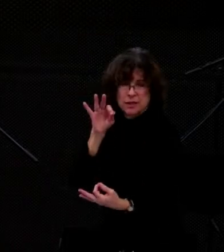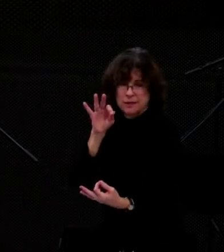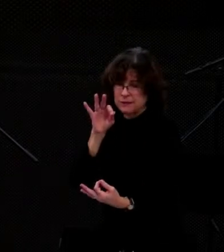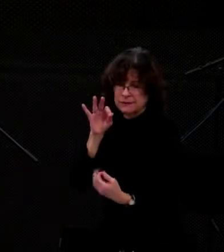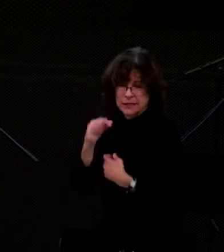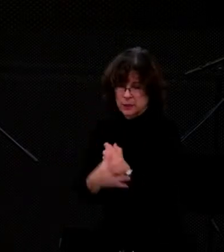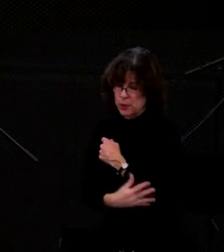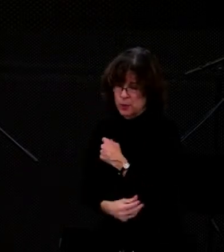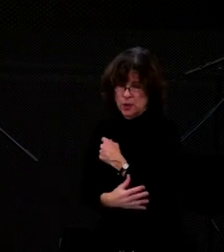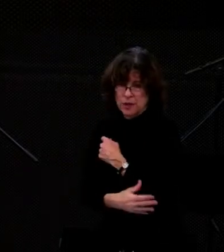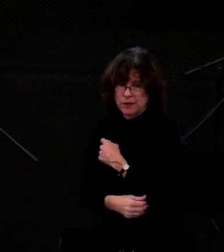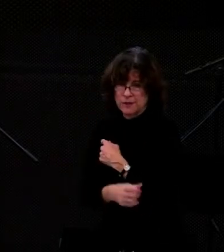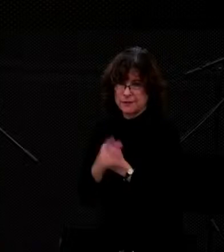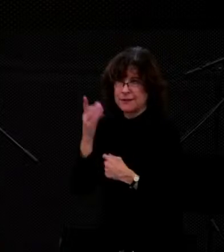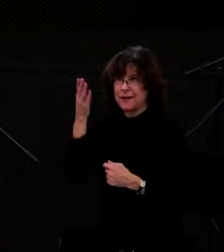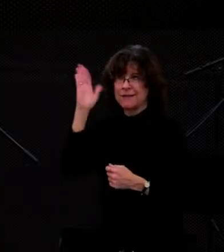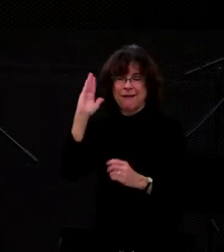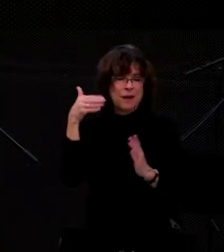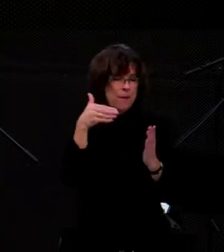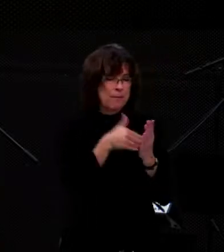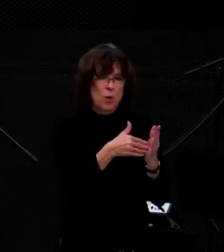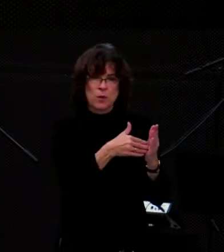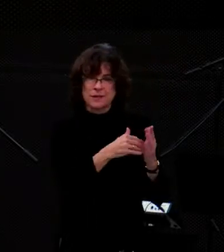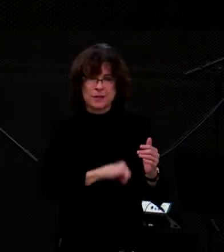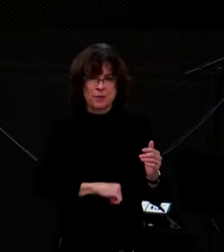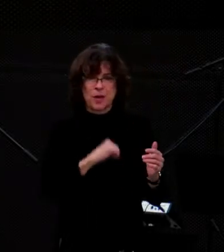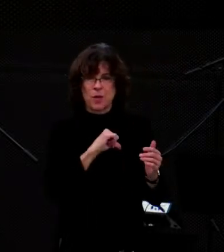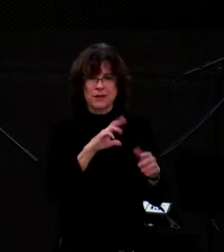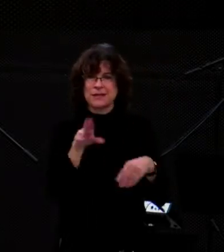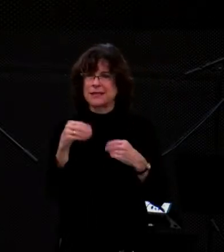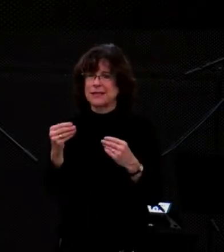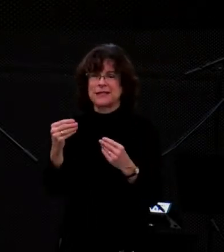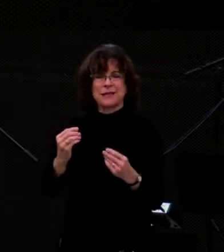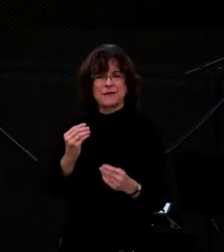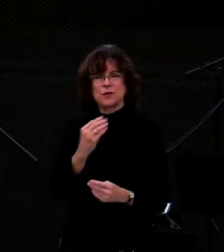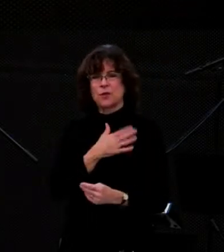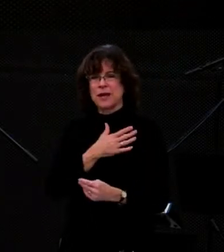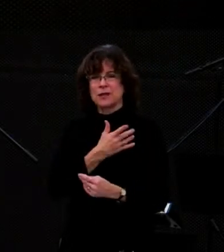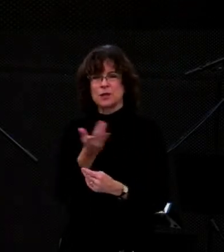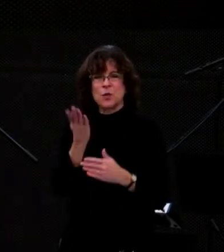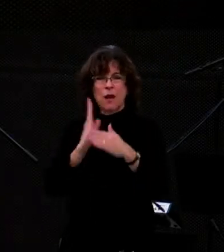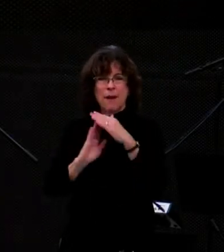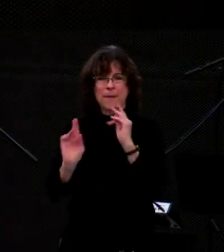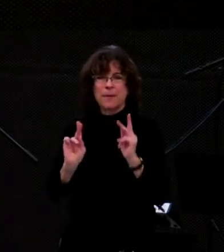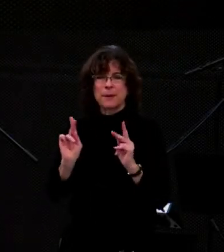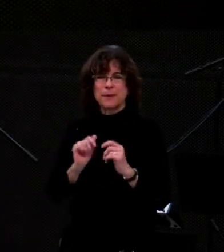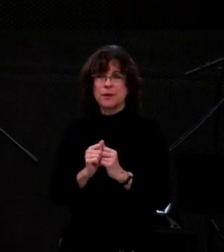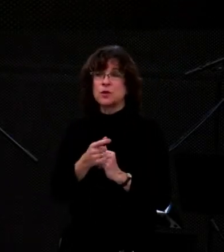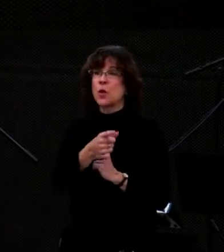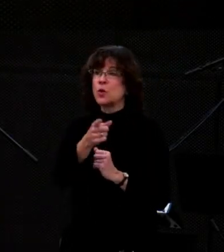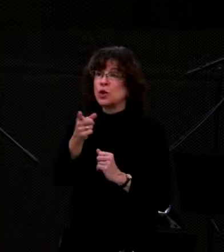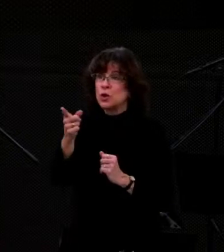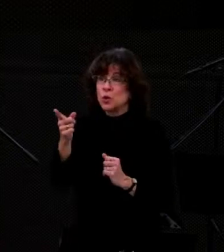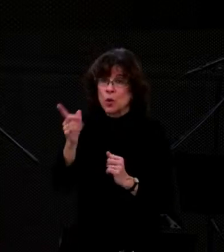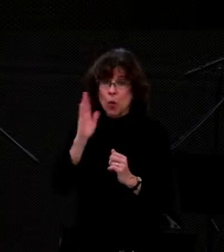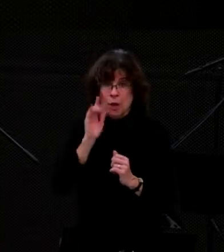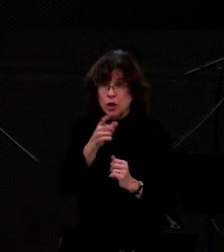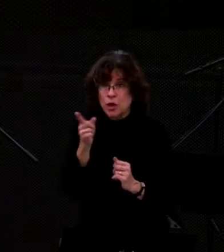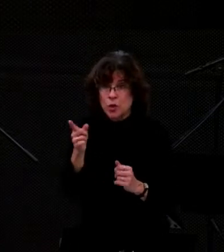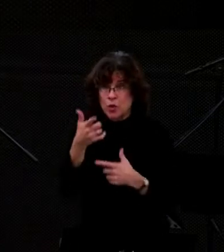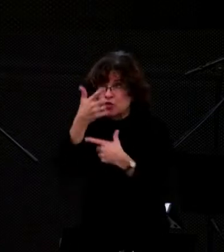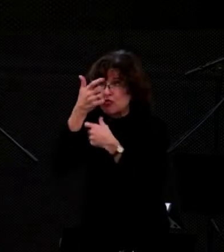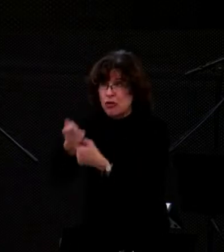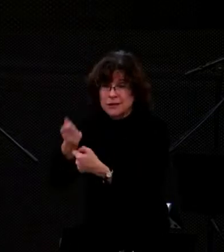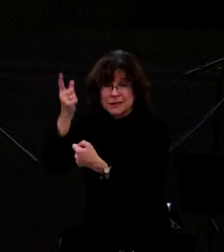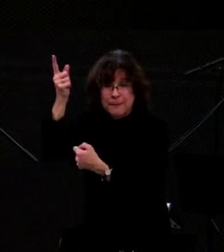And God opposes the proud but gives grace to the humble, doesn't He? Will you respond to His gracious invitation today? Will you trust